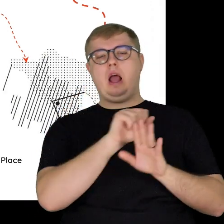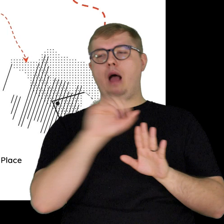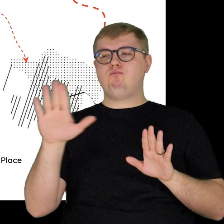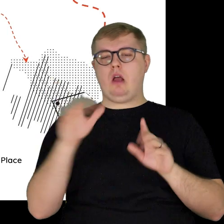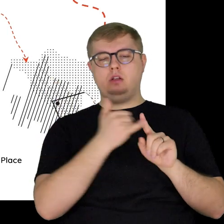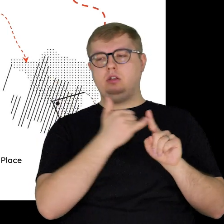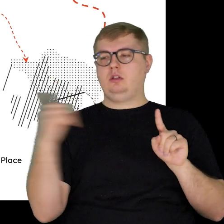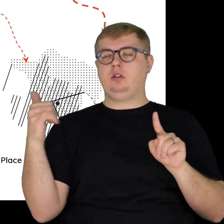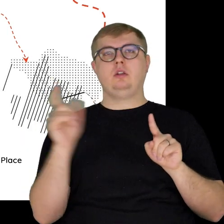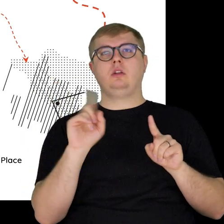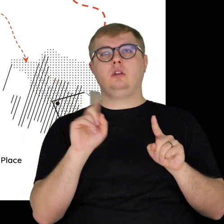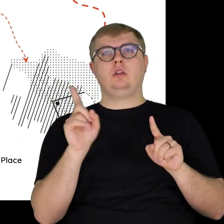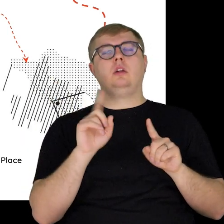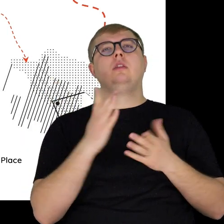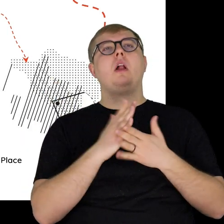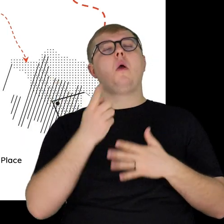are trying to